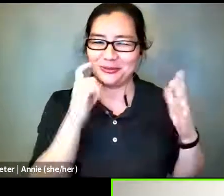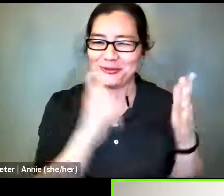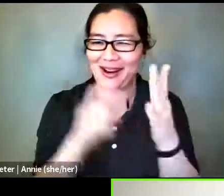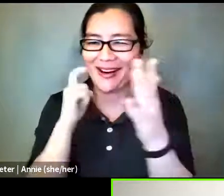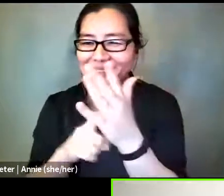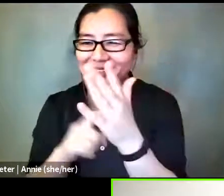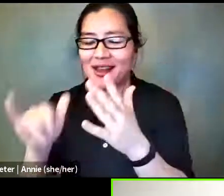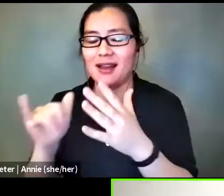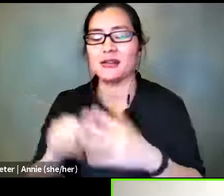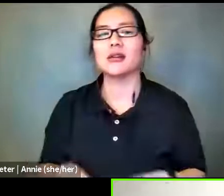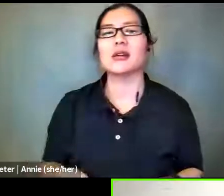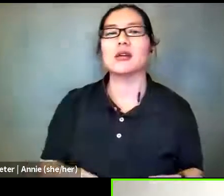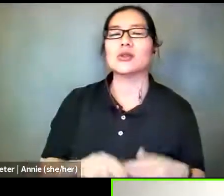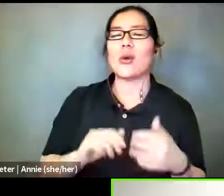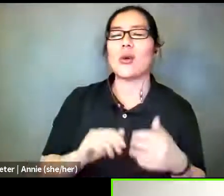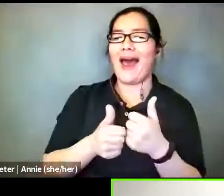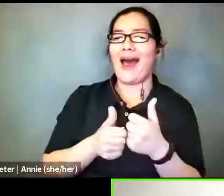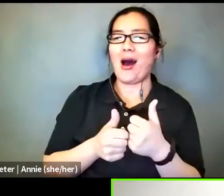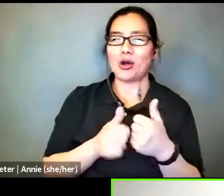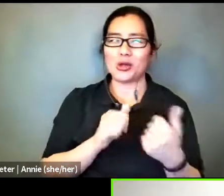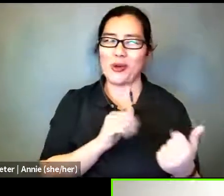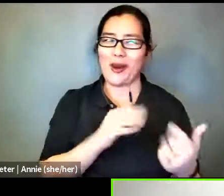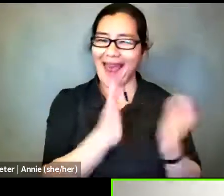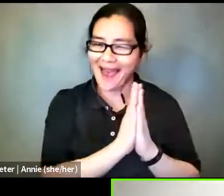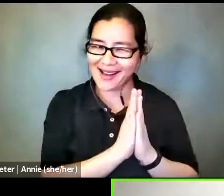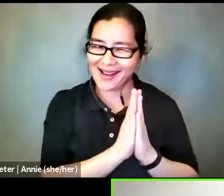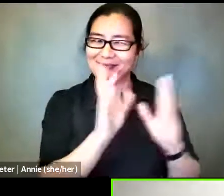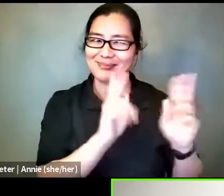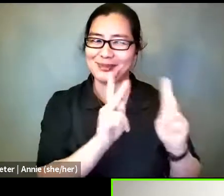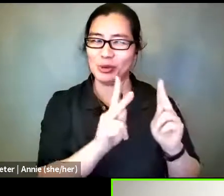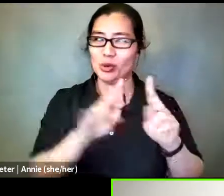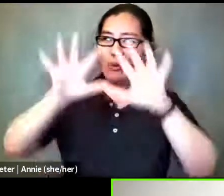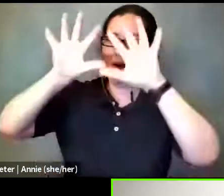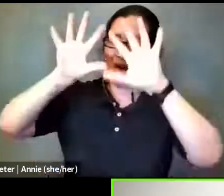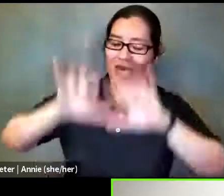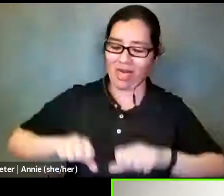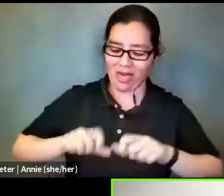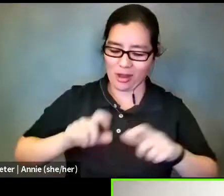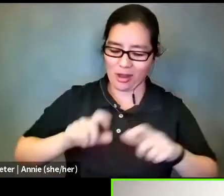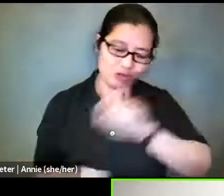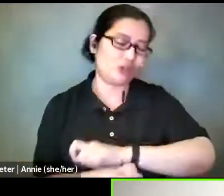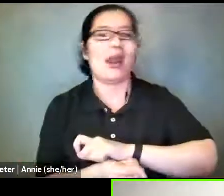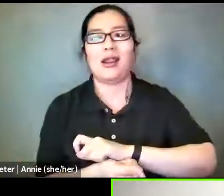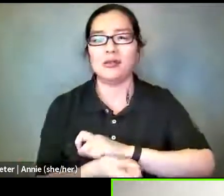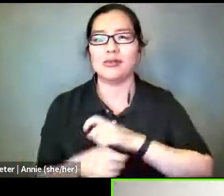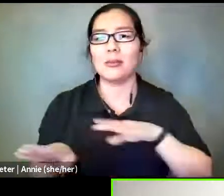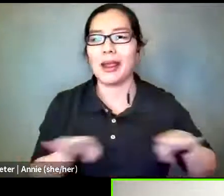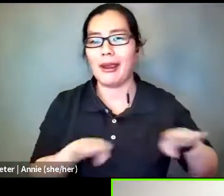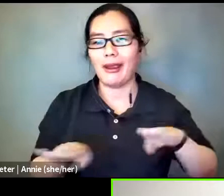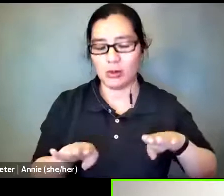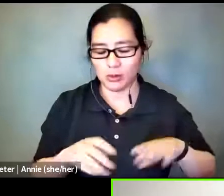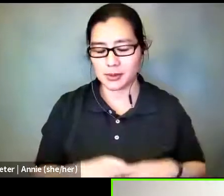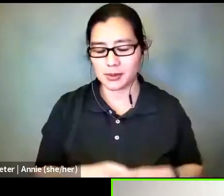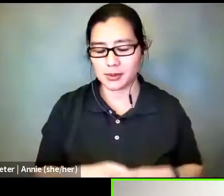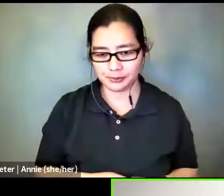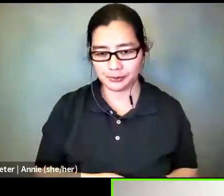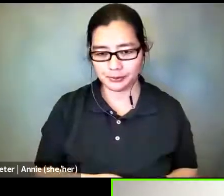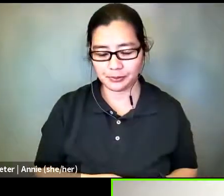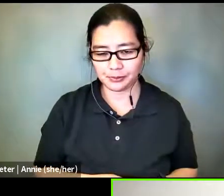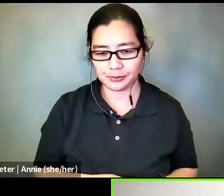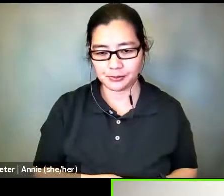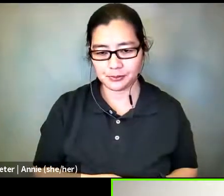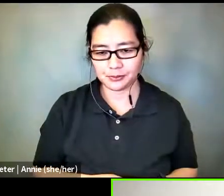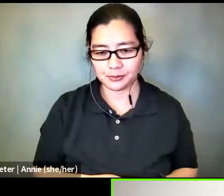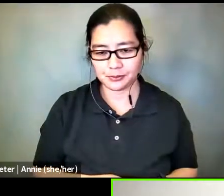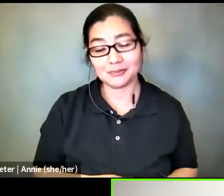dismantle behaviors and expectations. So really, I do think it's kind of calling